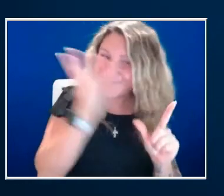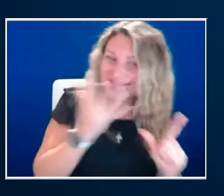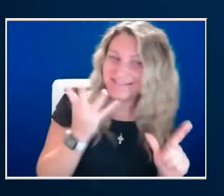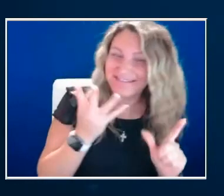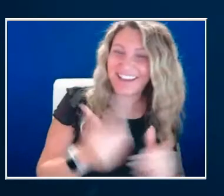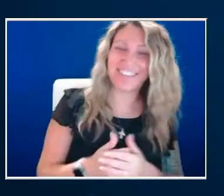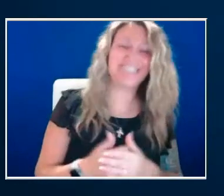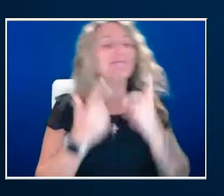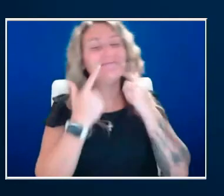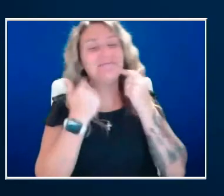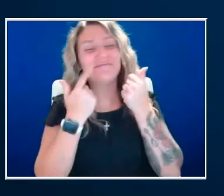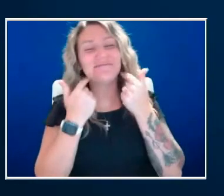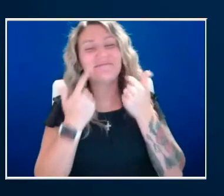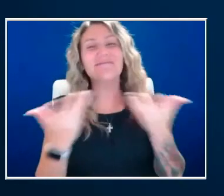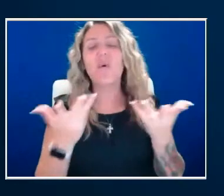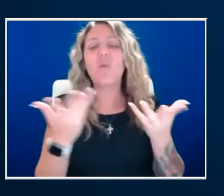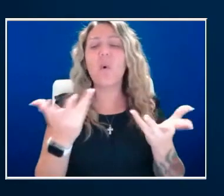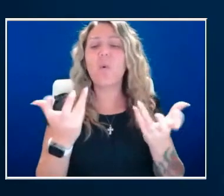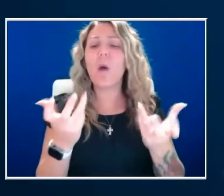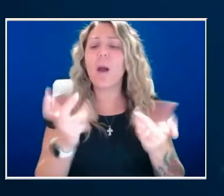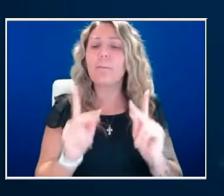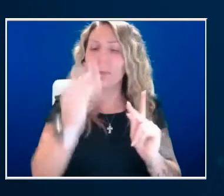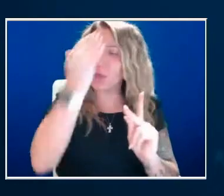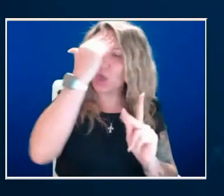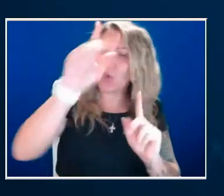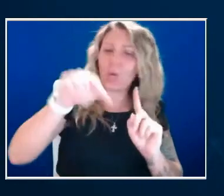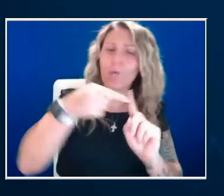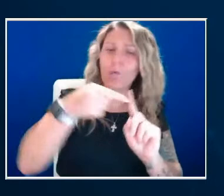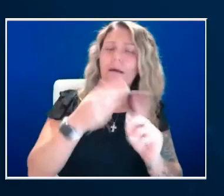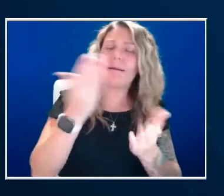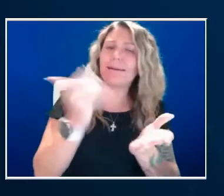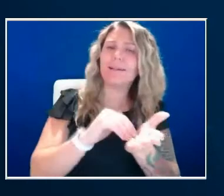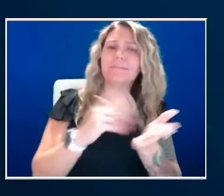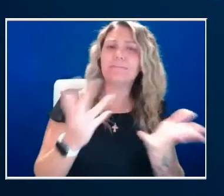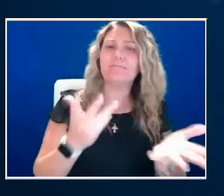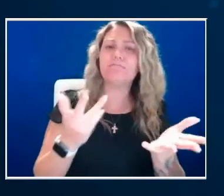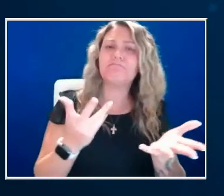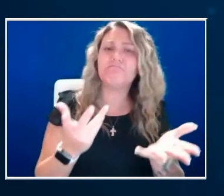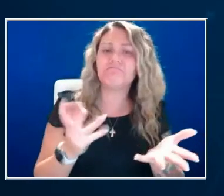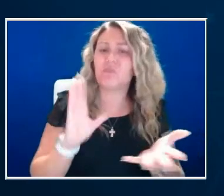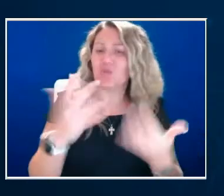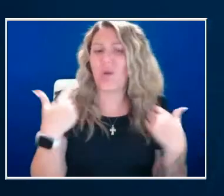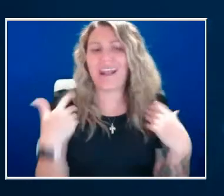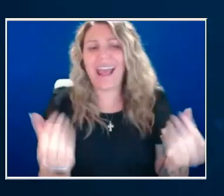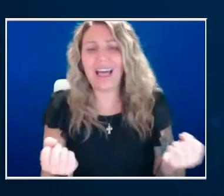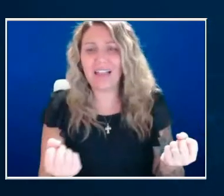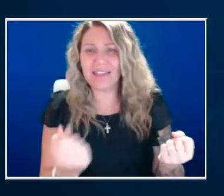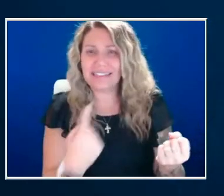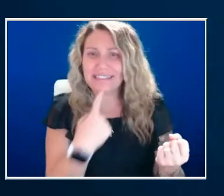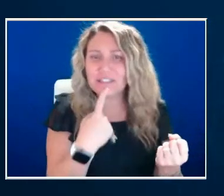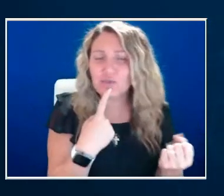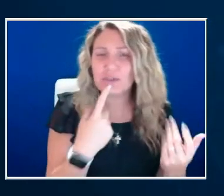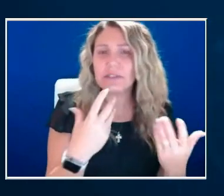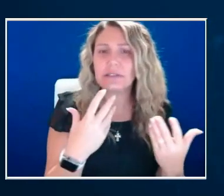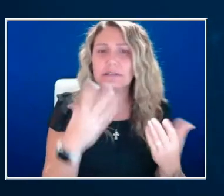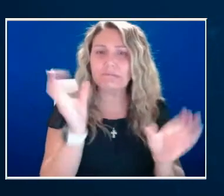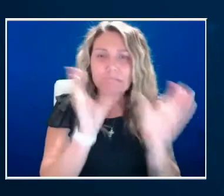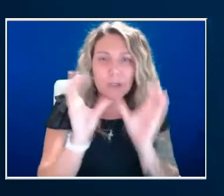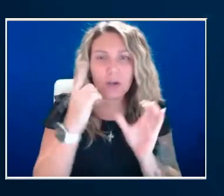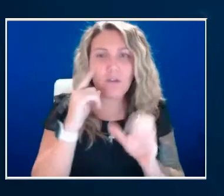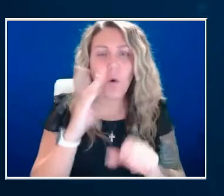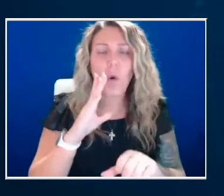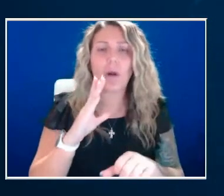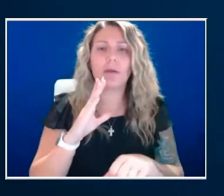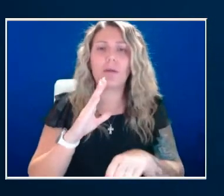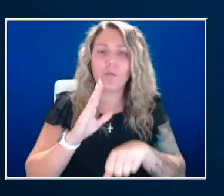Just what do you want folks to know just about, again, taking your health seriously, looking for the warning signs, making sure